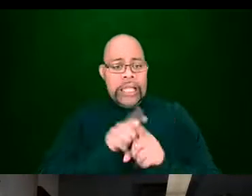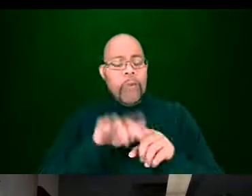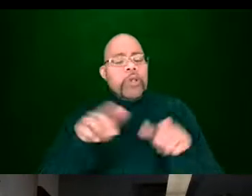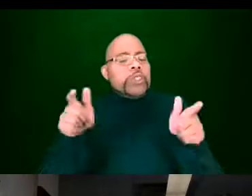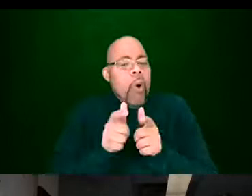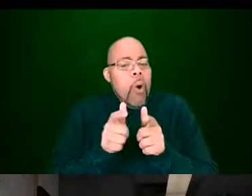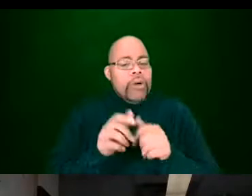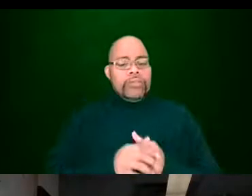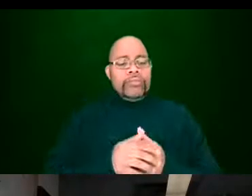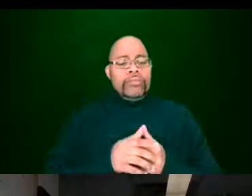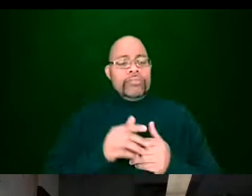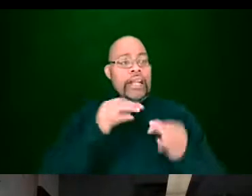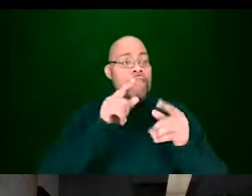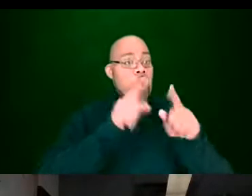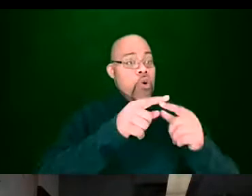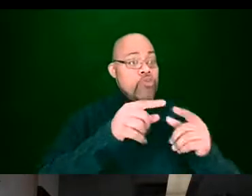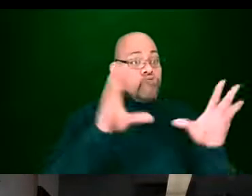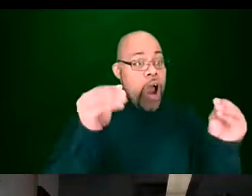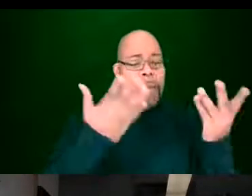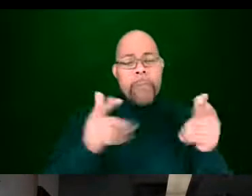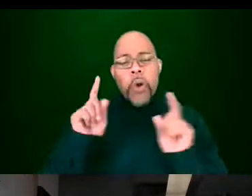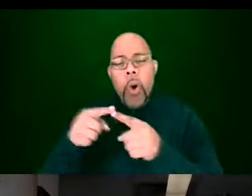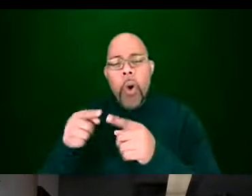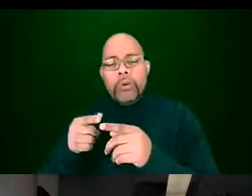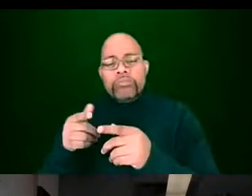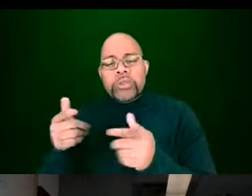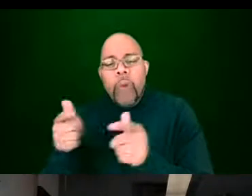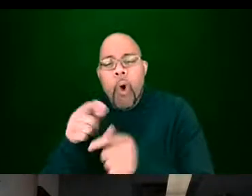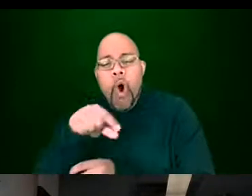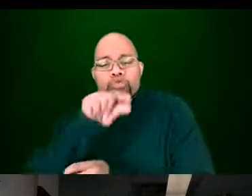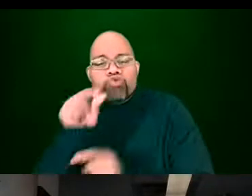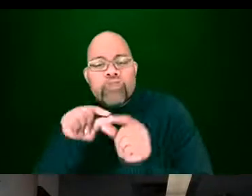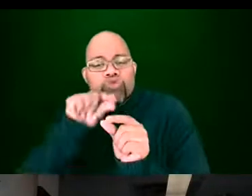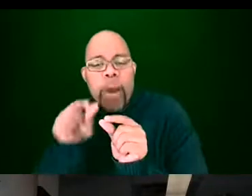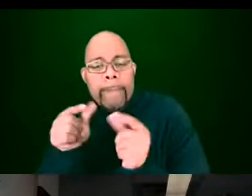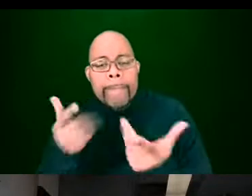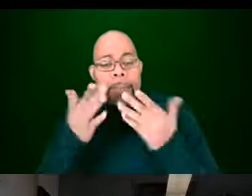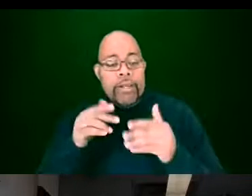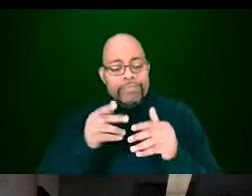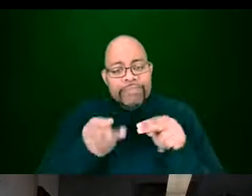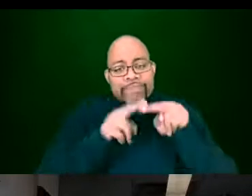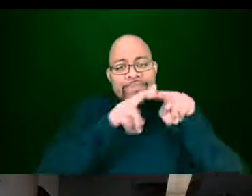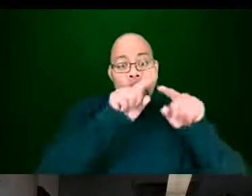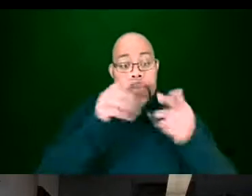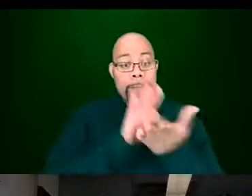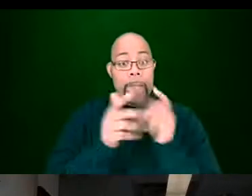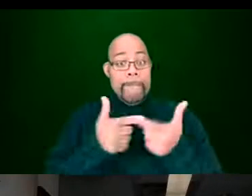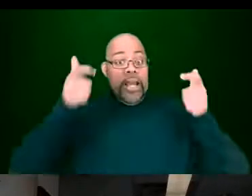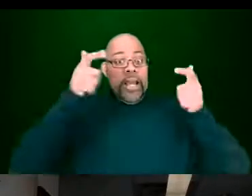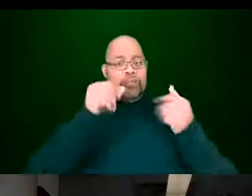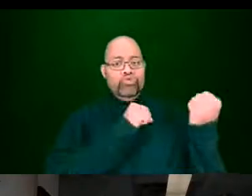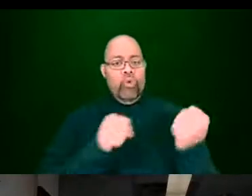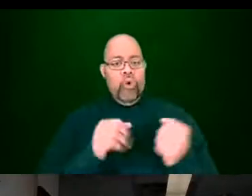scale. Instead of going after a crab, they go after a little tiny shrimp. And then they'll work their way up as they get bigger and